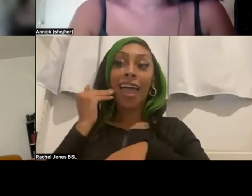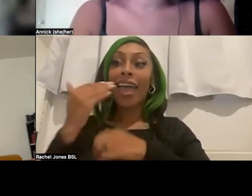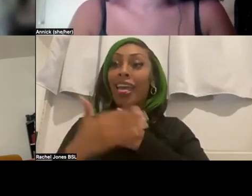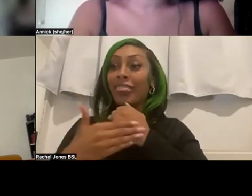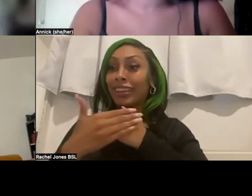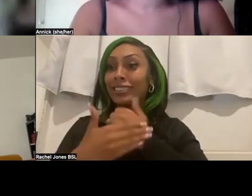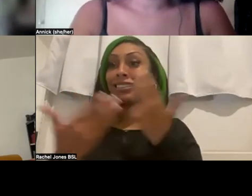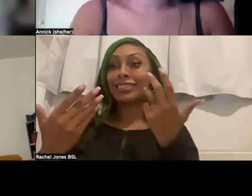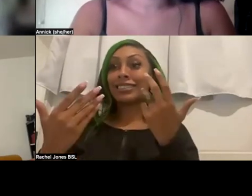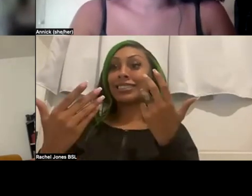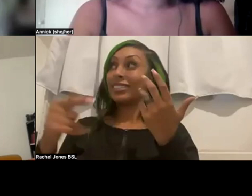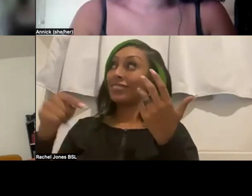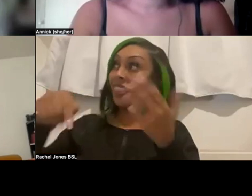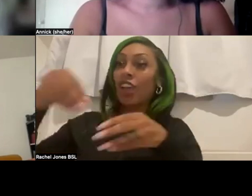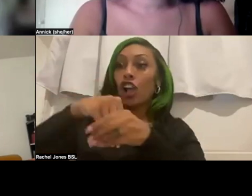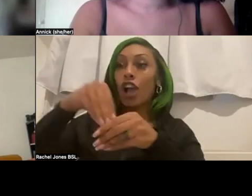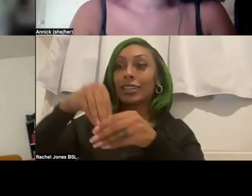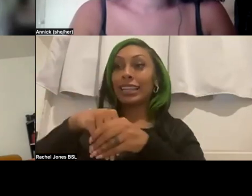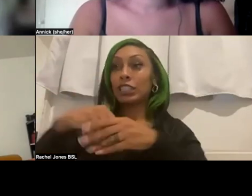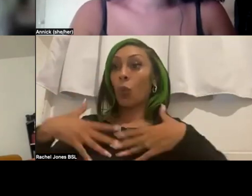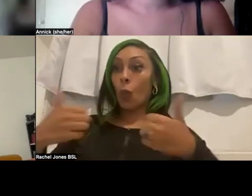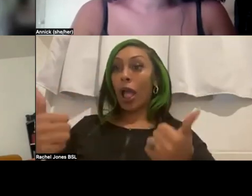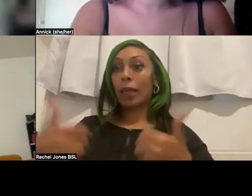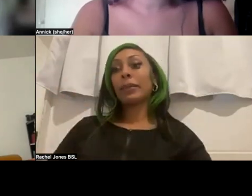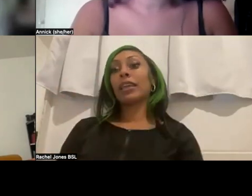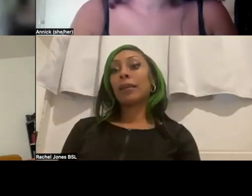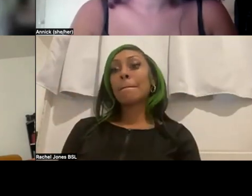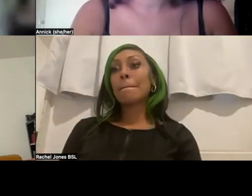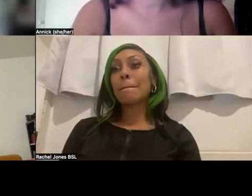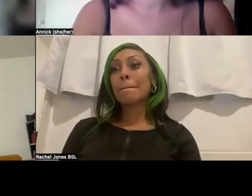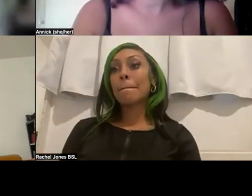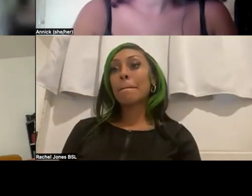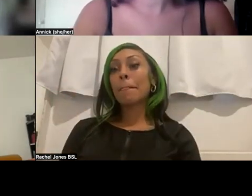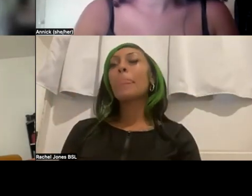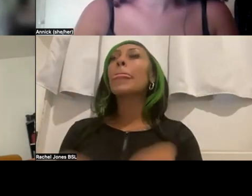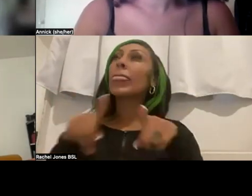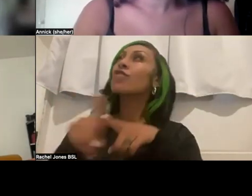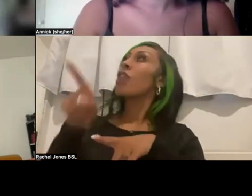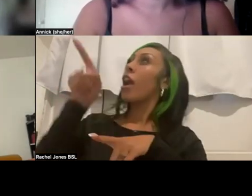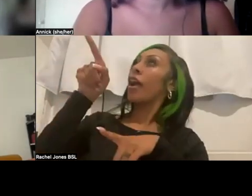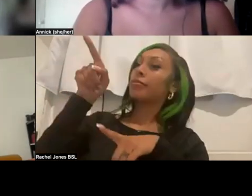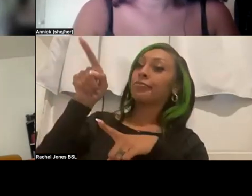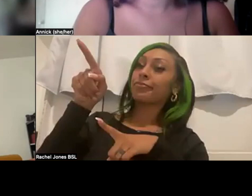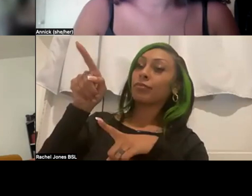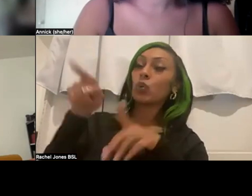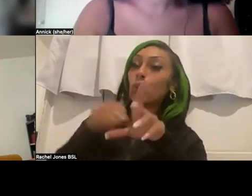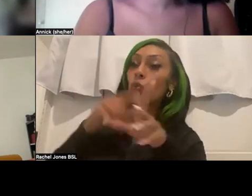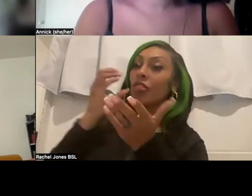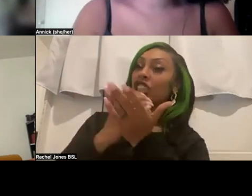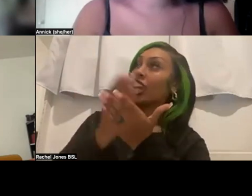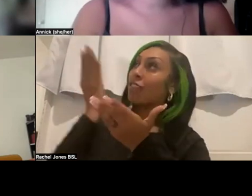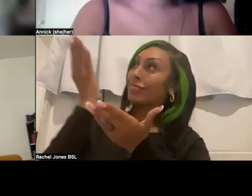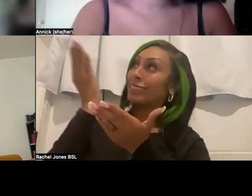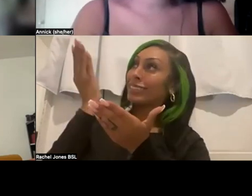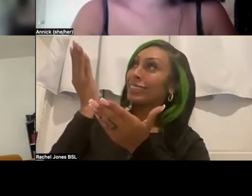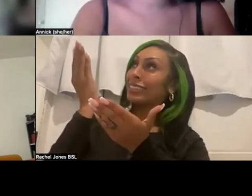oppressive context. And I try to hold youth charities accountable for the power imbalances and